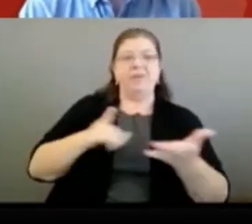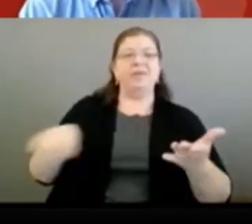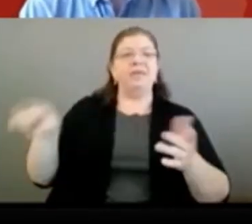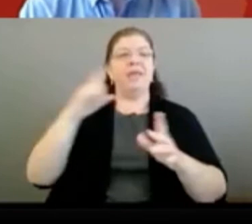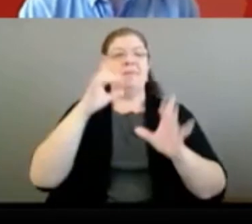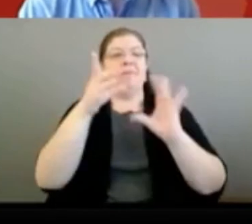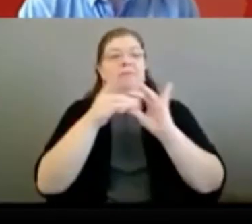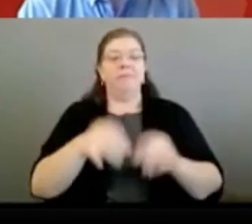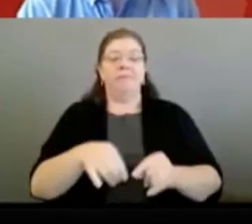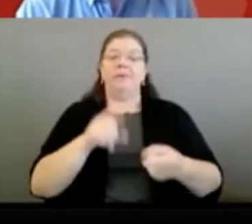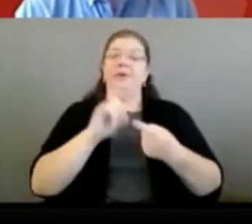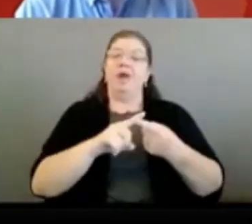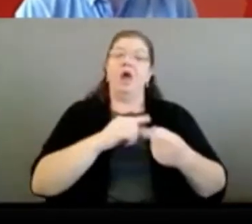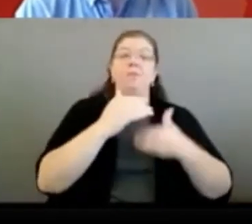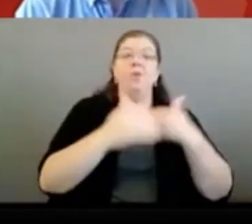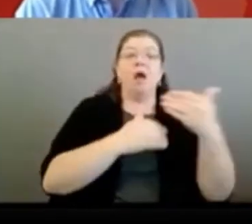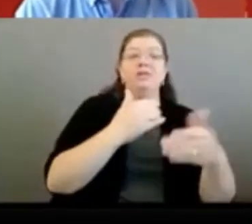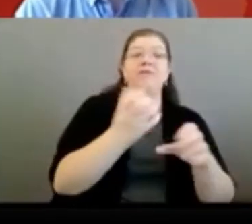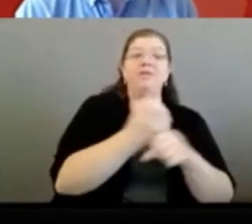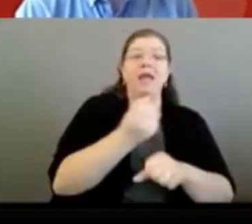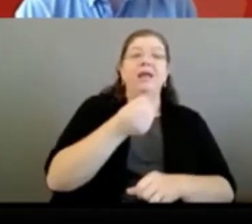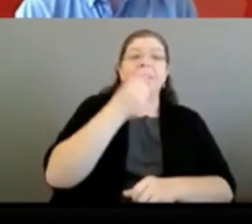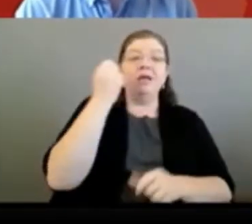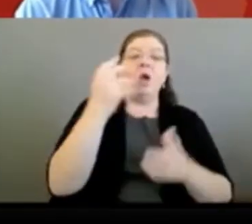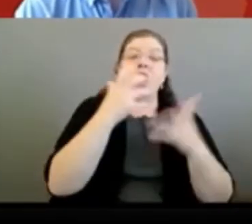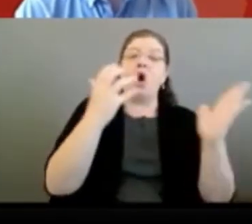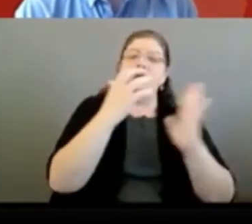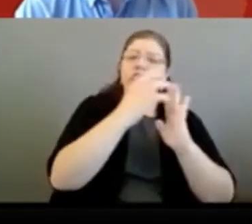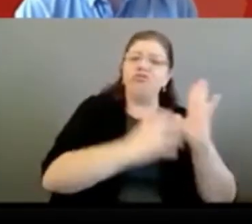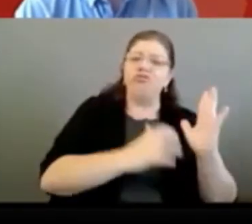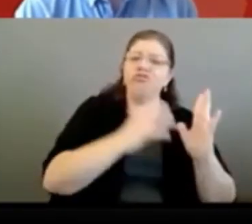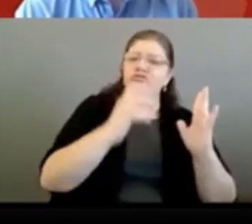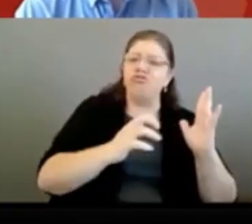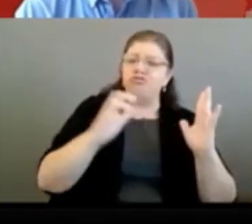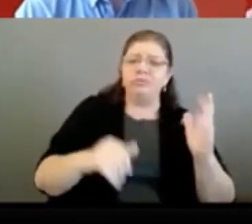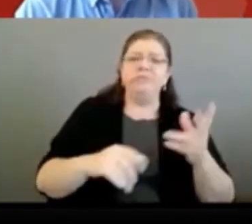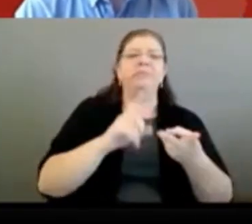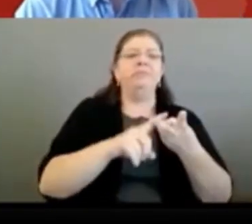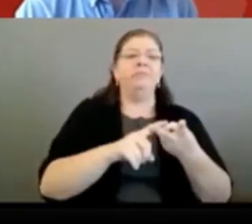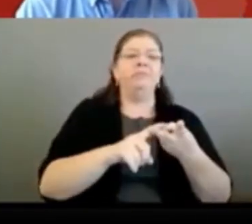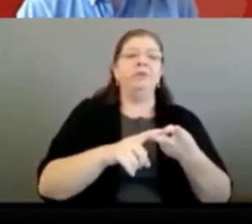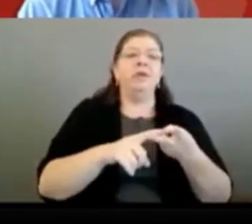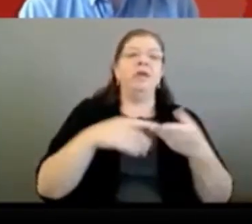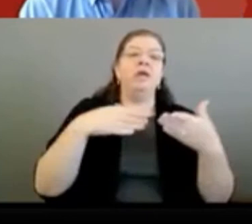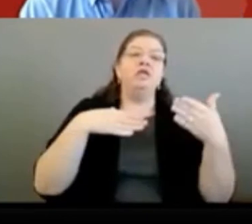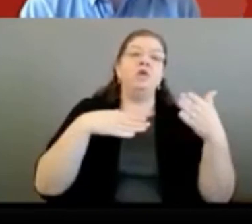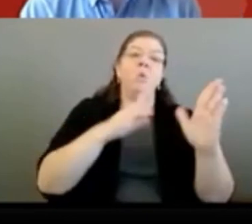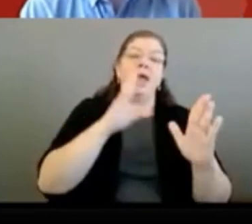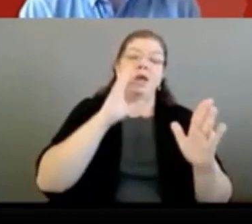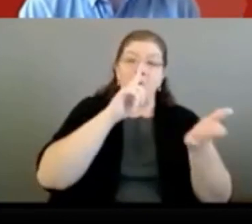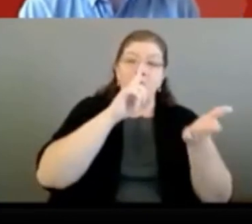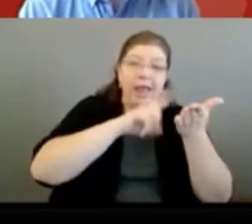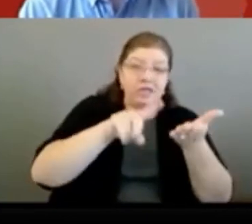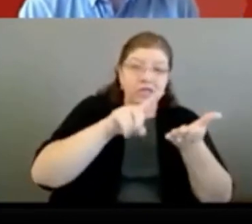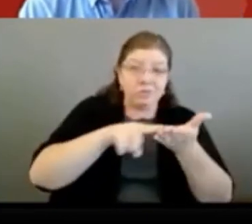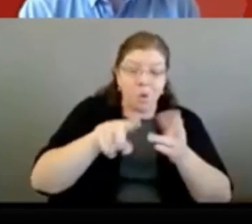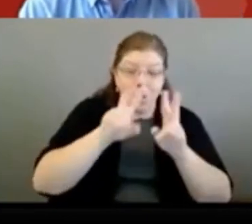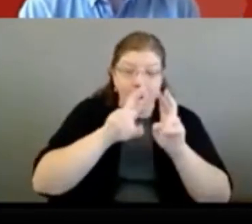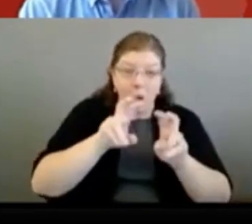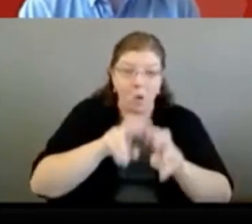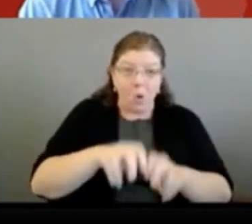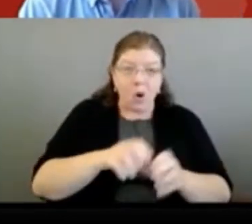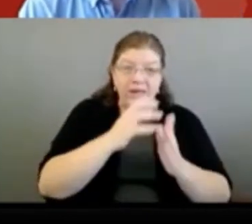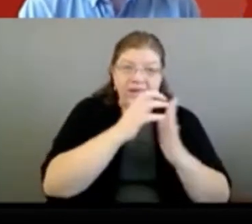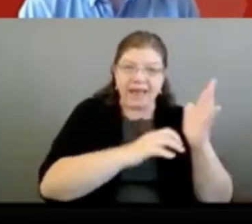is a process for gaining insight into large amounts of text, a way to explore text in search of